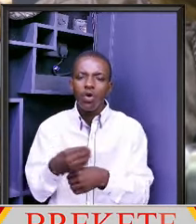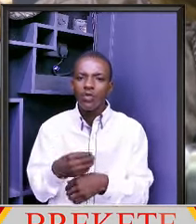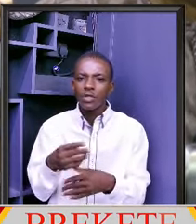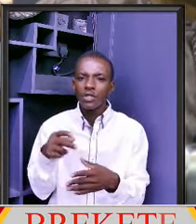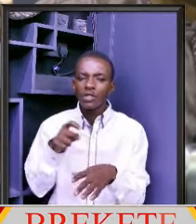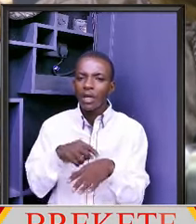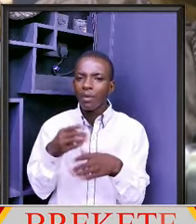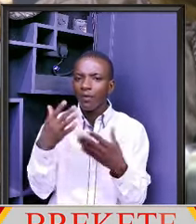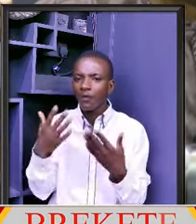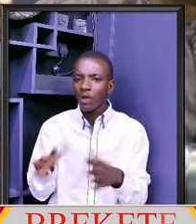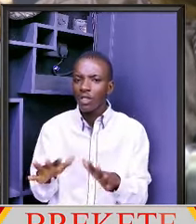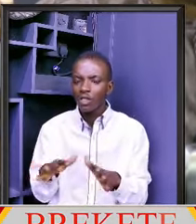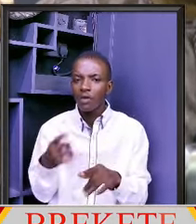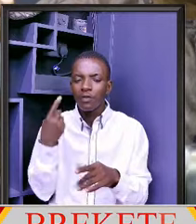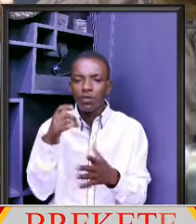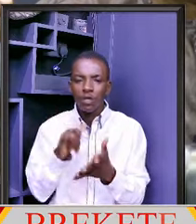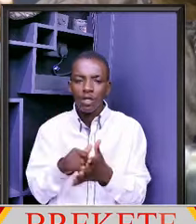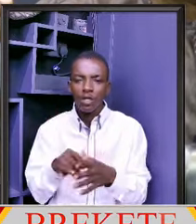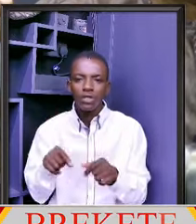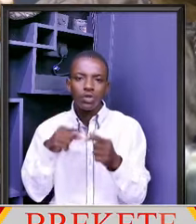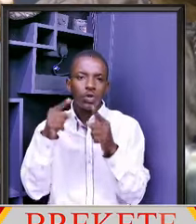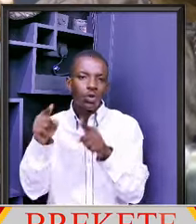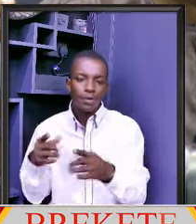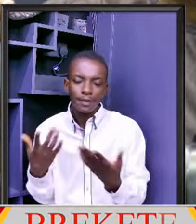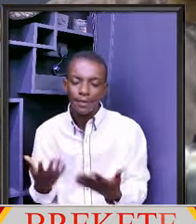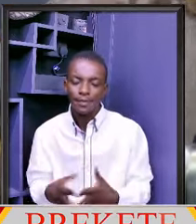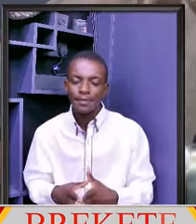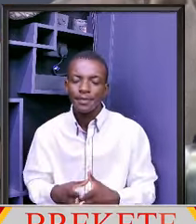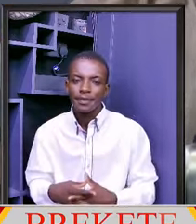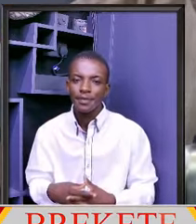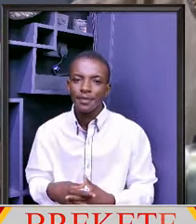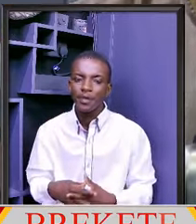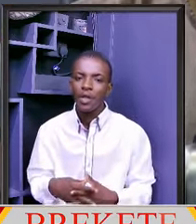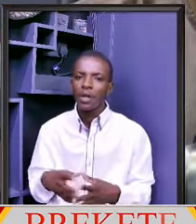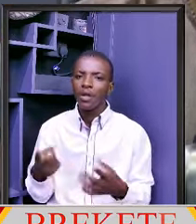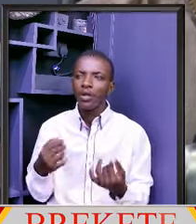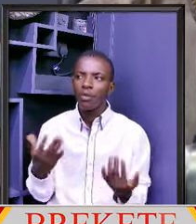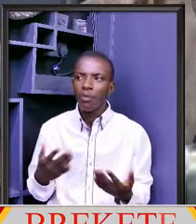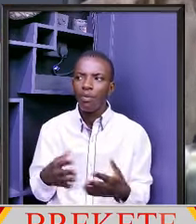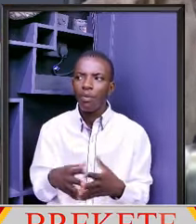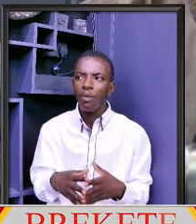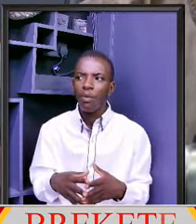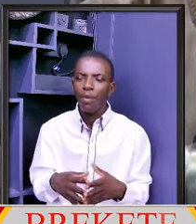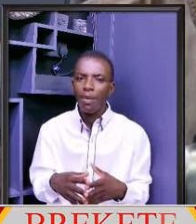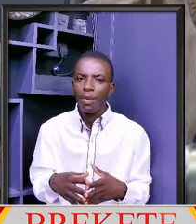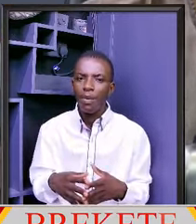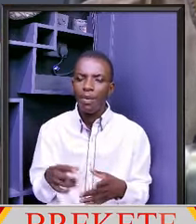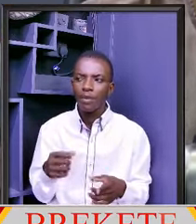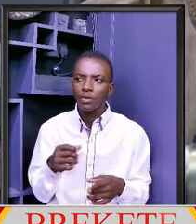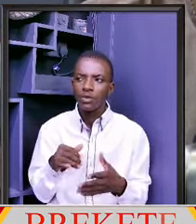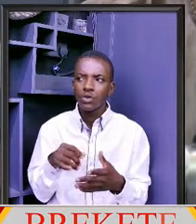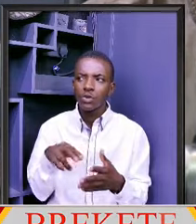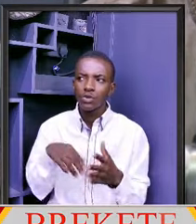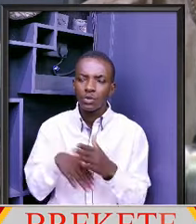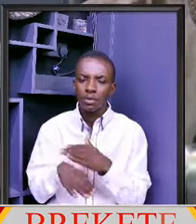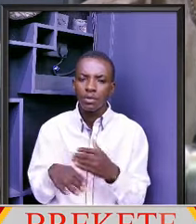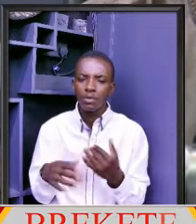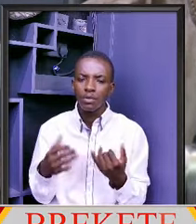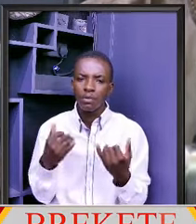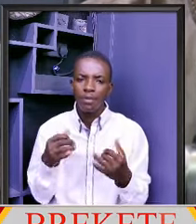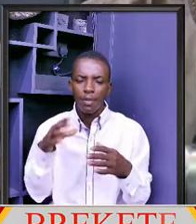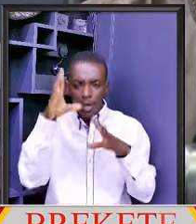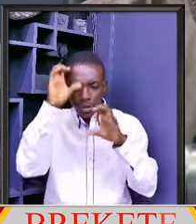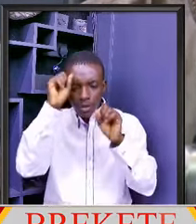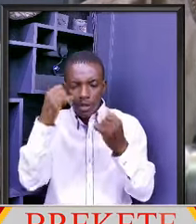elapsed, and for that, he is going. I came in, and as I just stepped in, the president